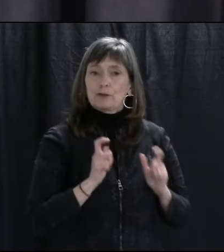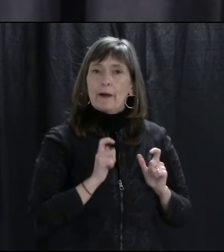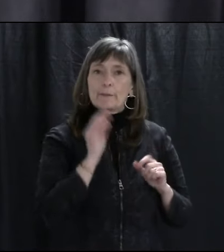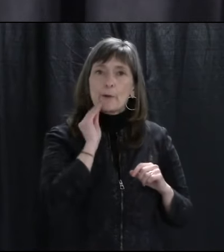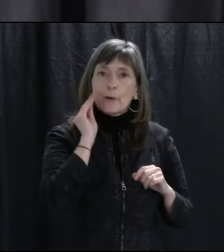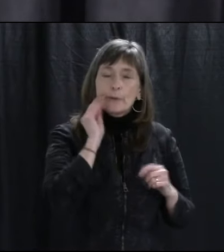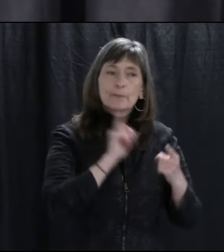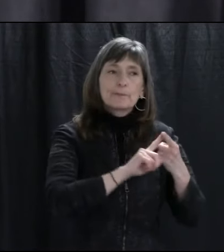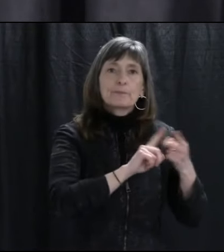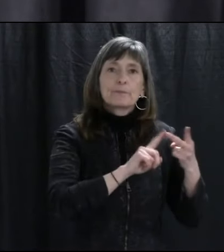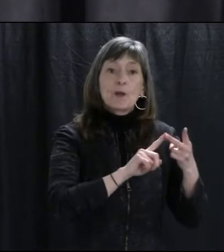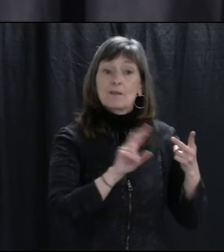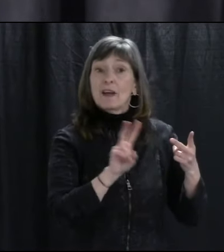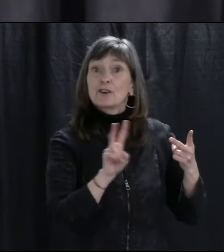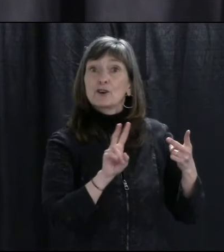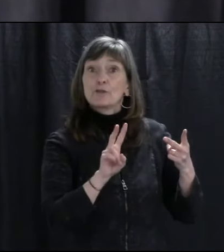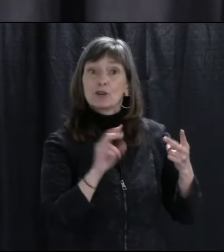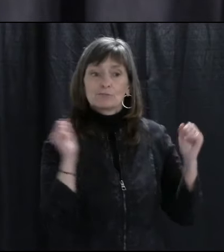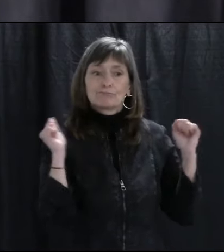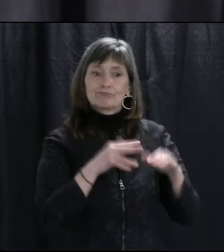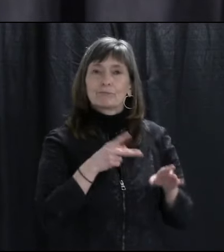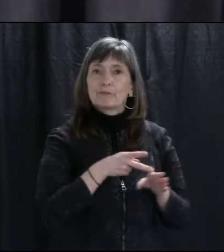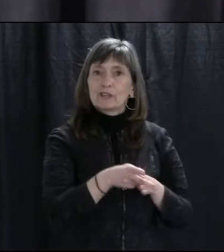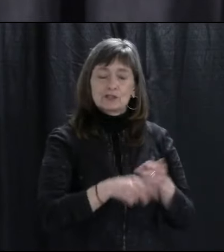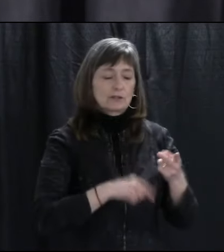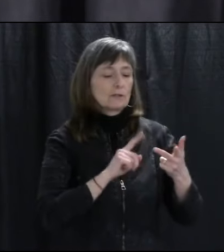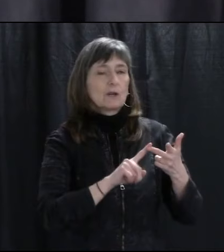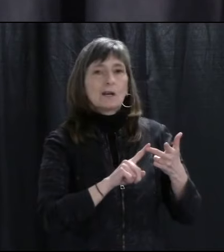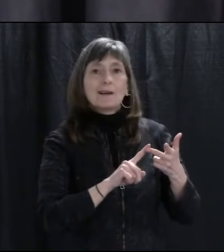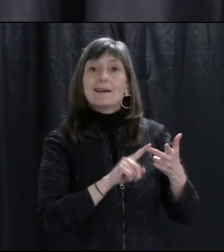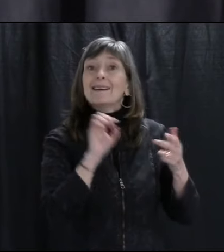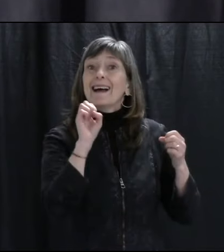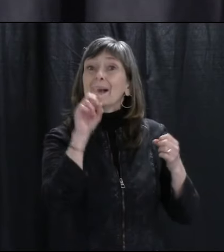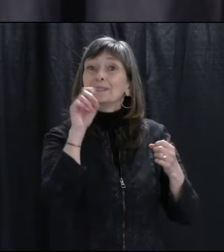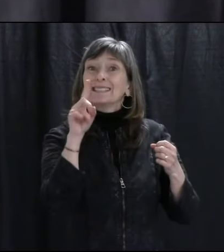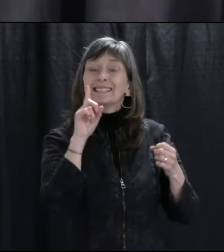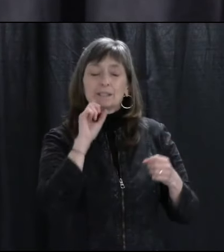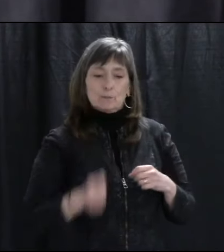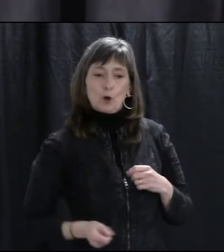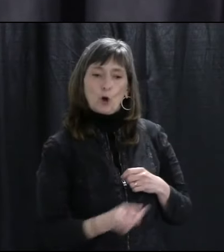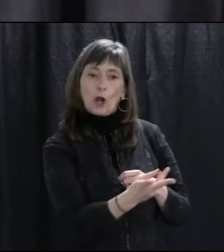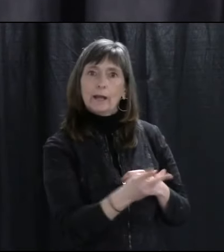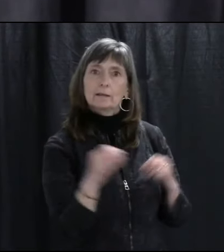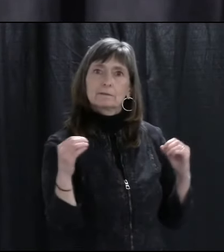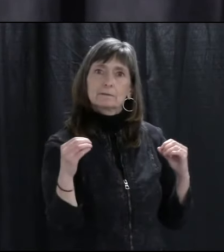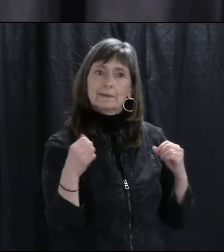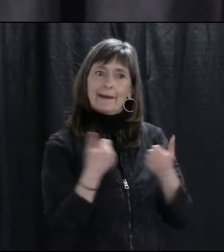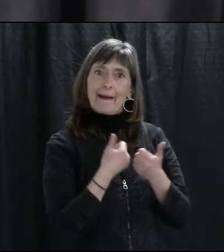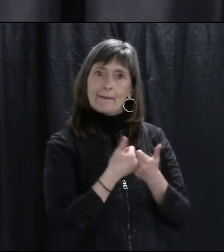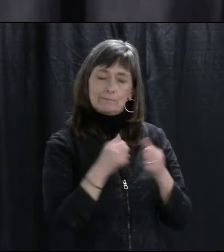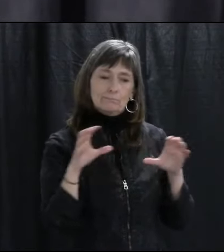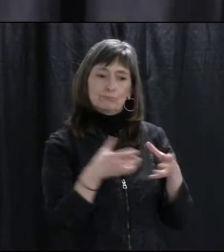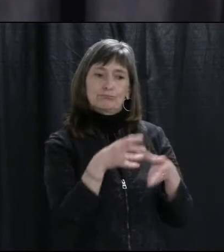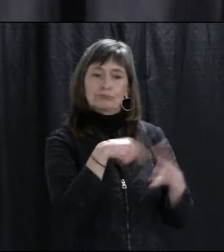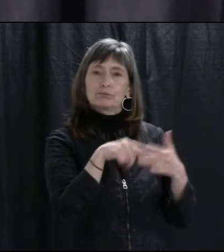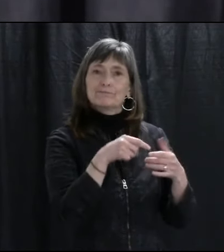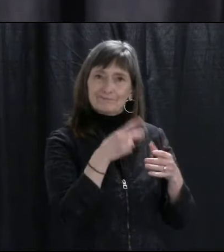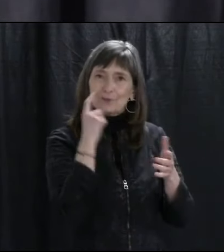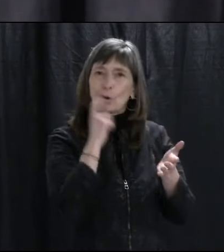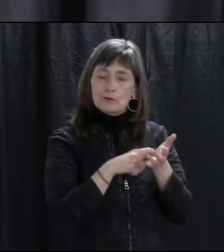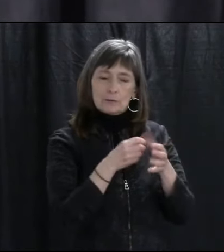of professionals in Vancouver and a bonspiel in Saskatoon that have all generated similar concerns in those